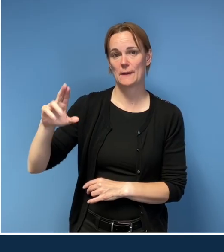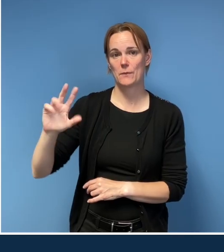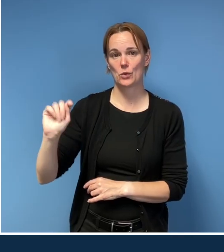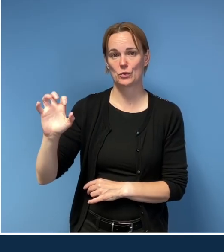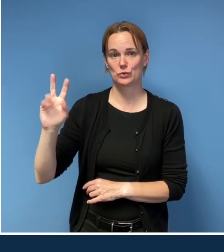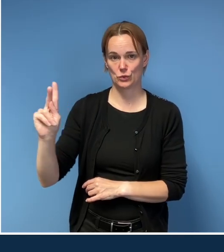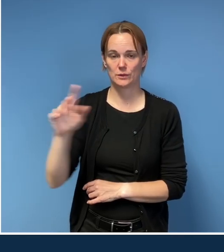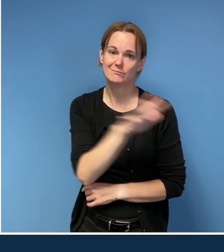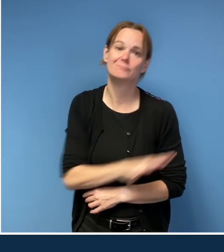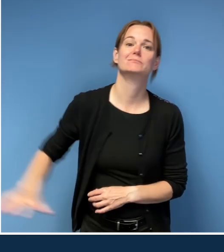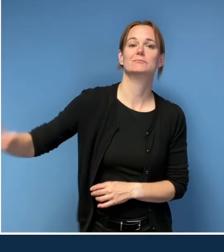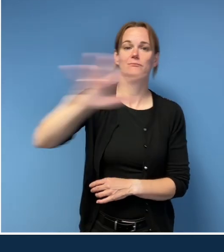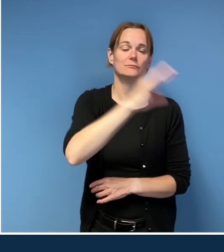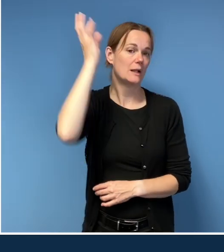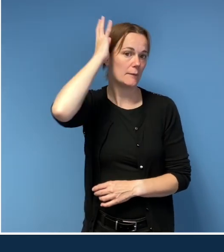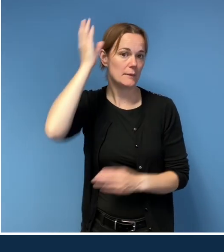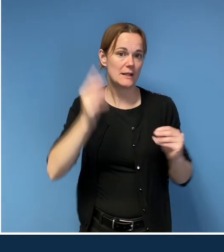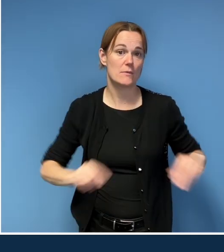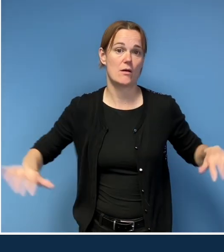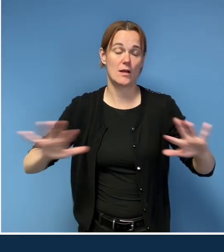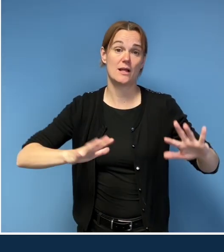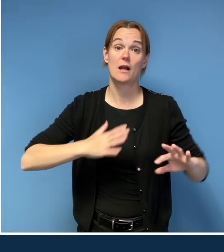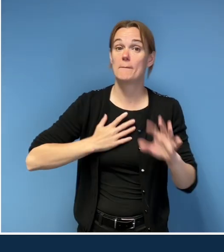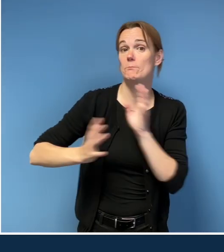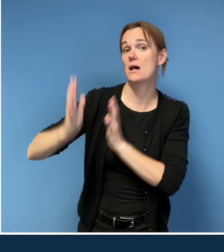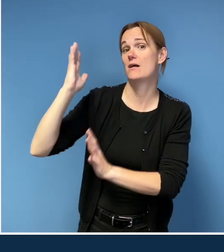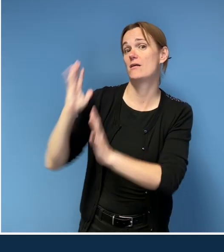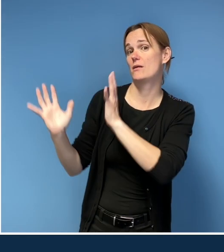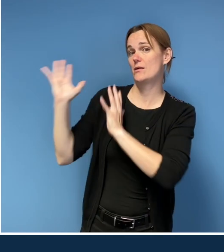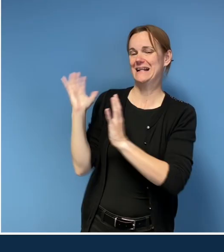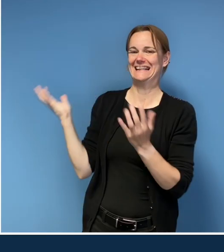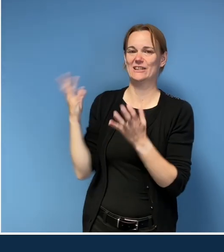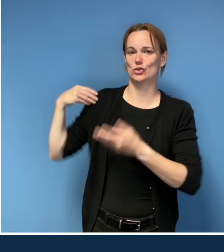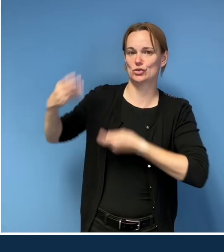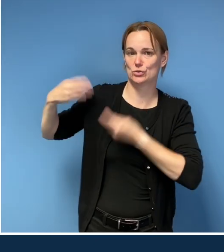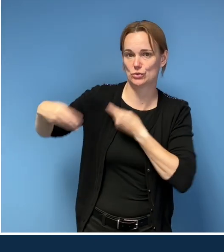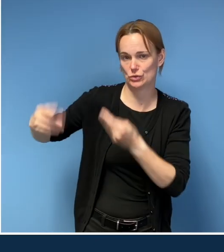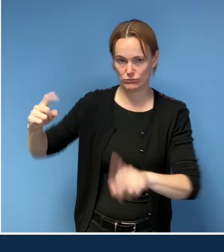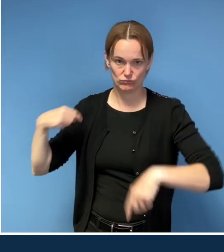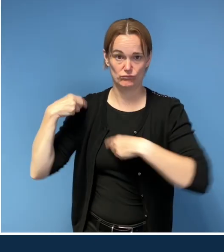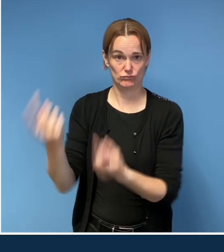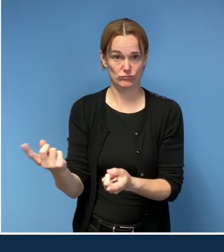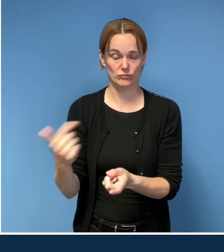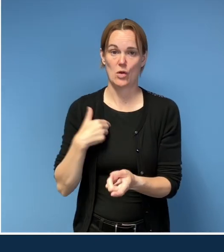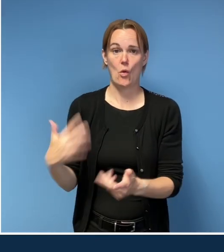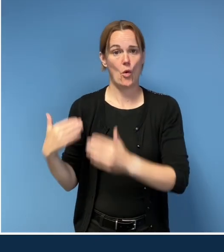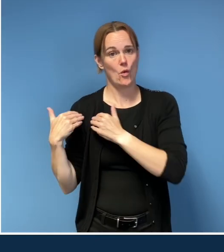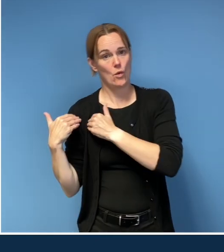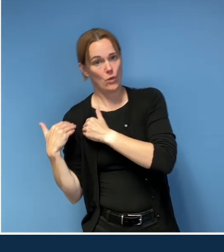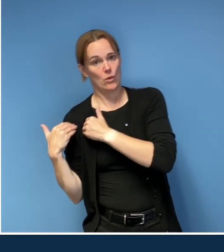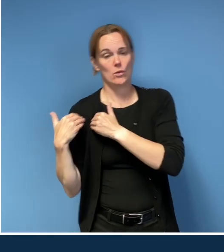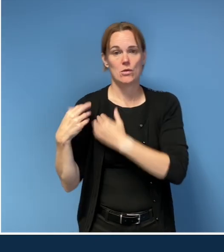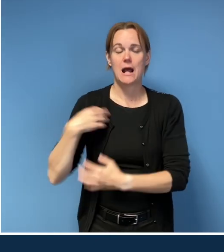thousands of years. I carry a big responsibility with myself as a matriarch, as a mom, in making sure that I